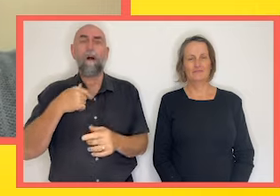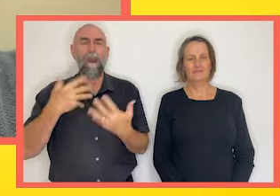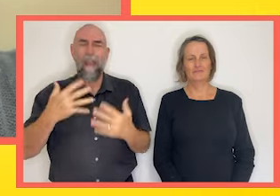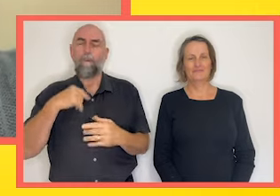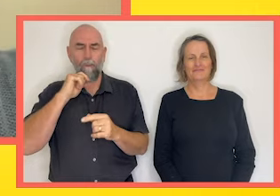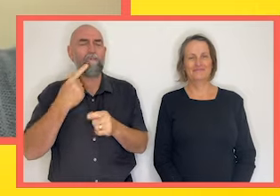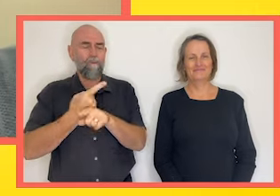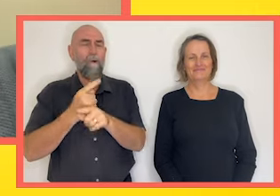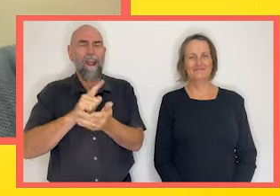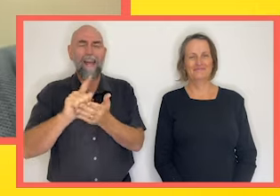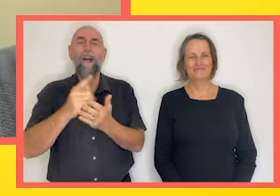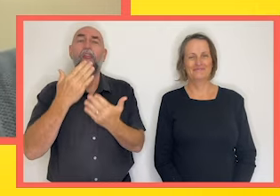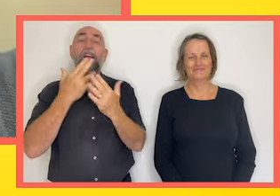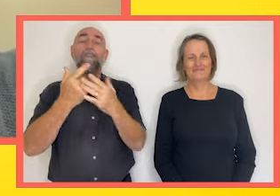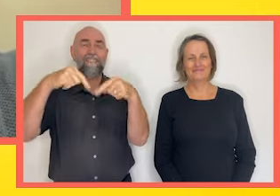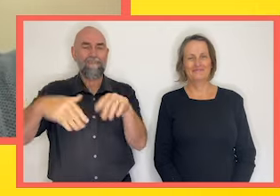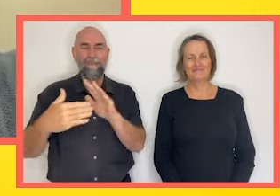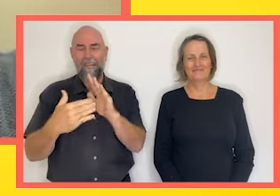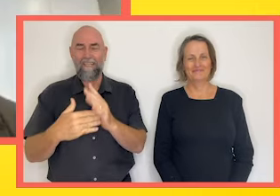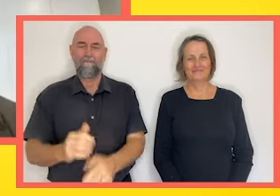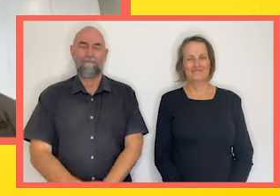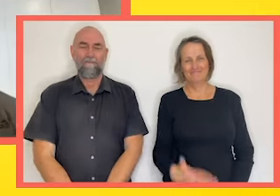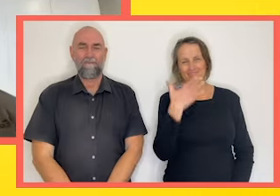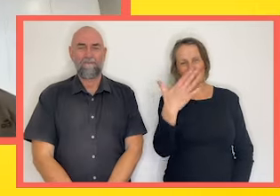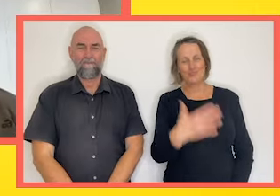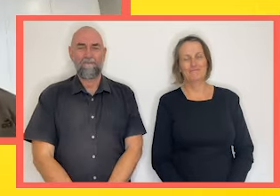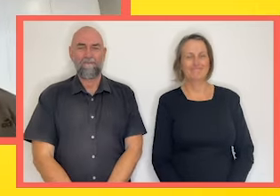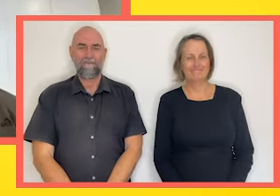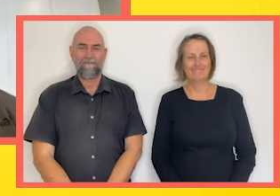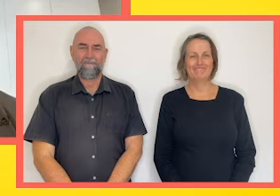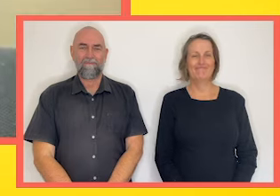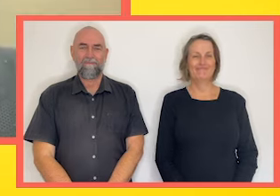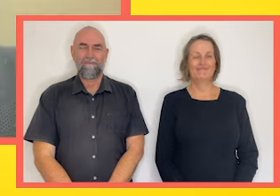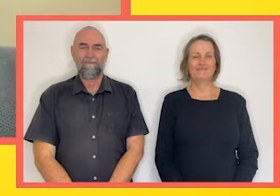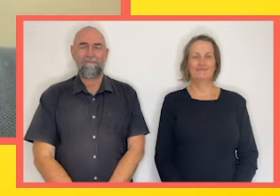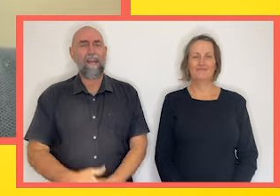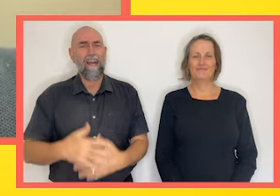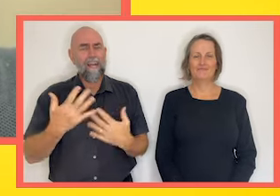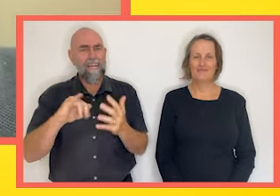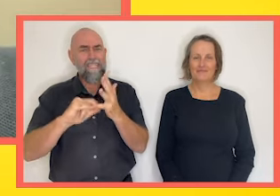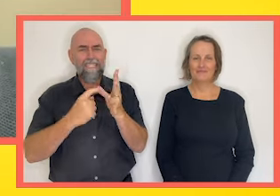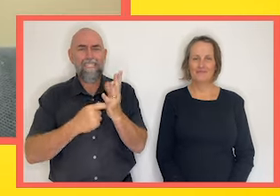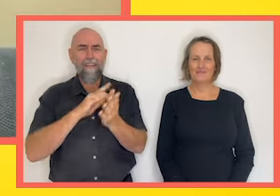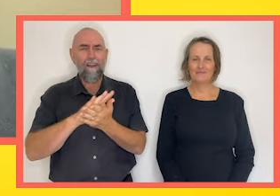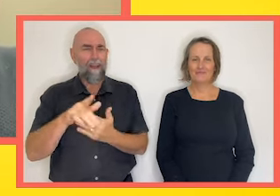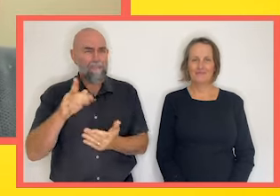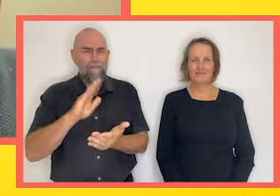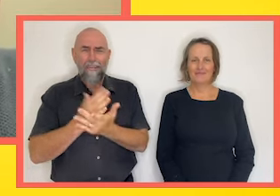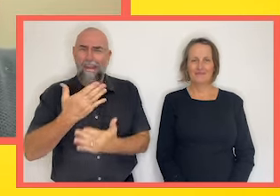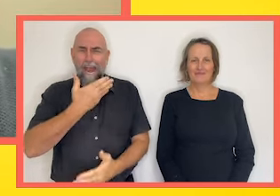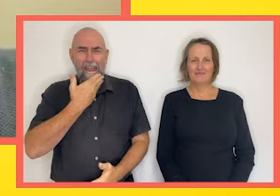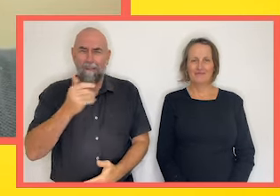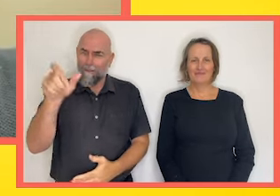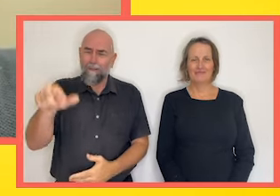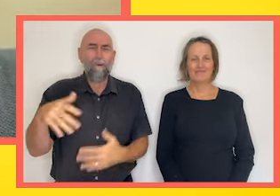and then. But thanks for joining us in You Little Ripper. Thank you. Thanks for joining us. Sarah, isn't Col Pearse one of the most lovable